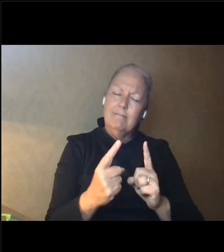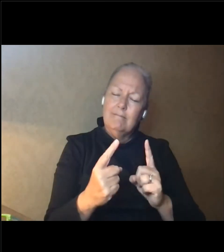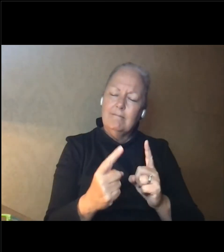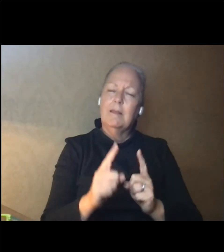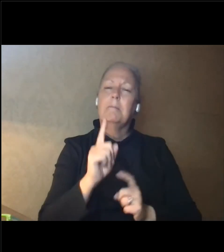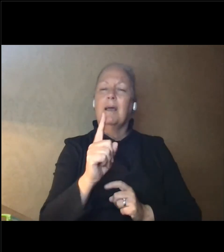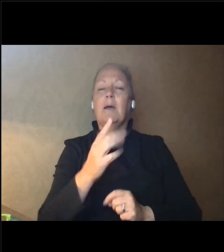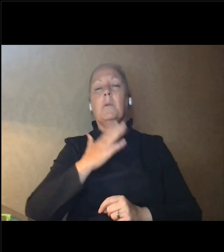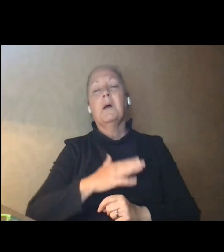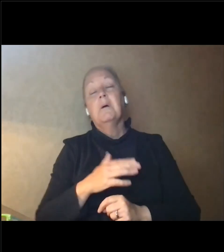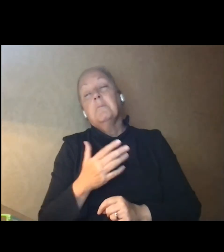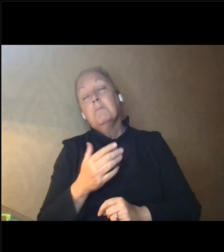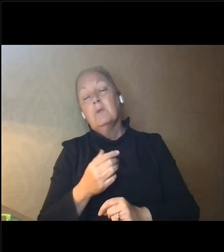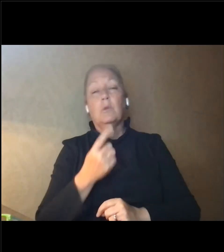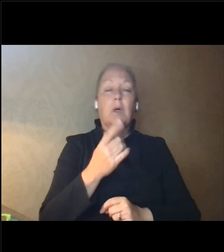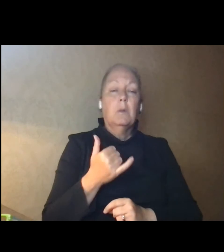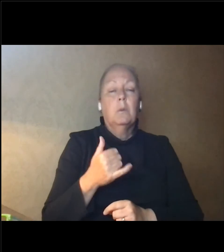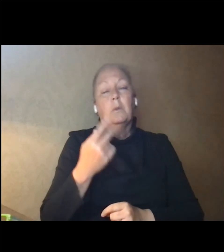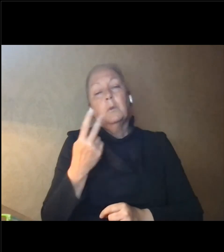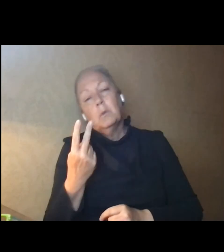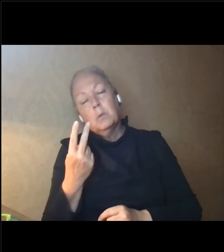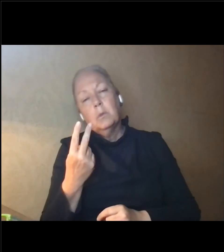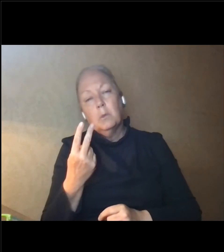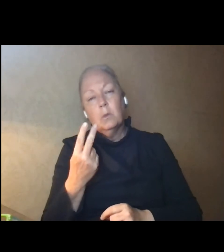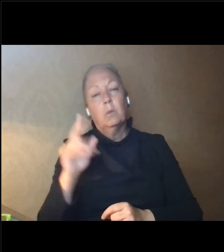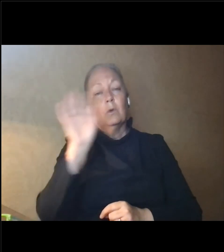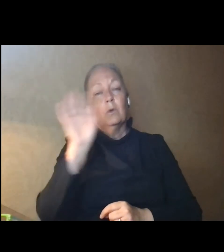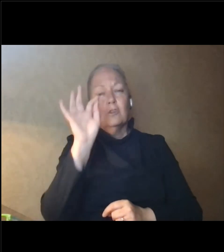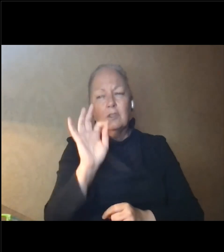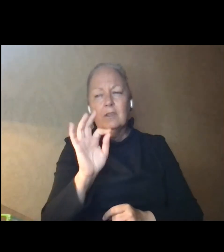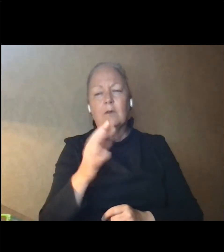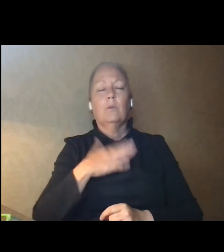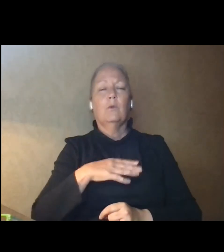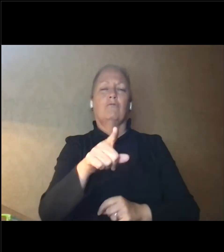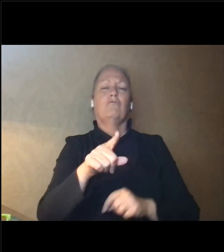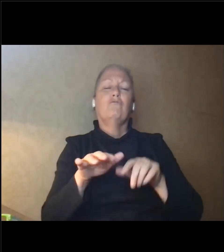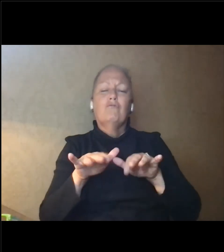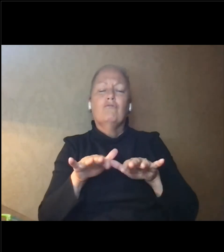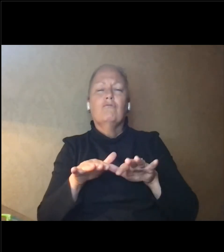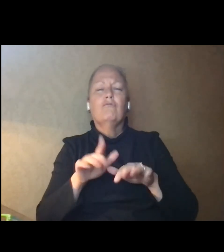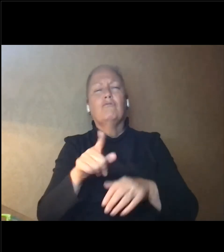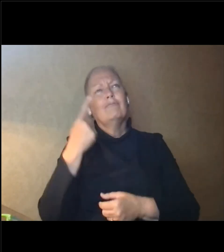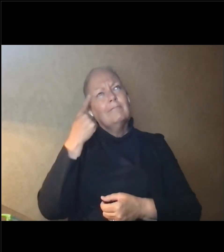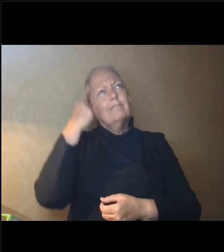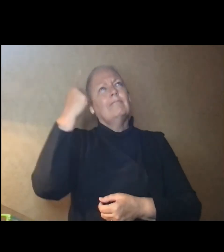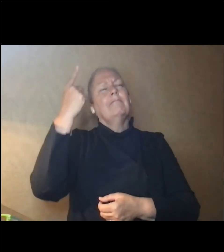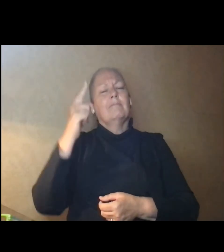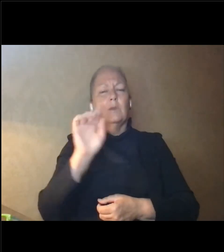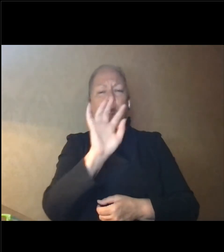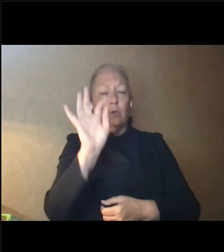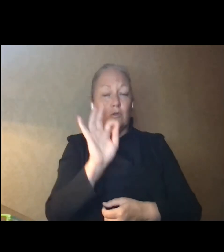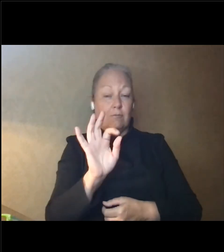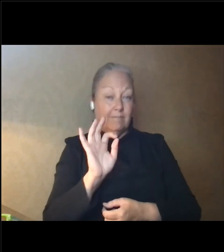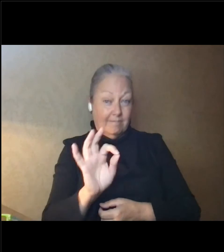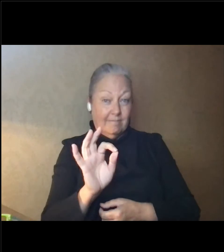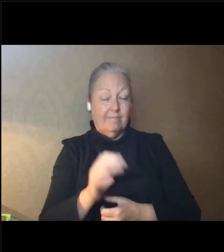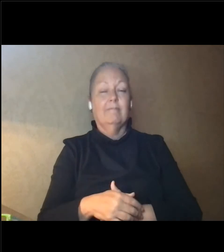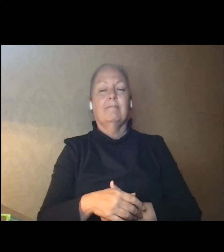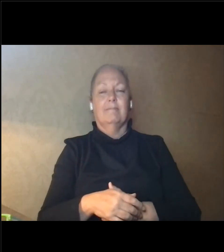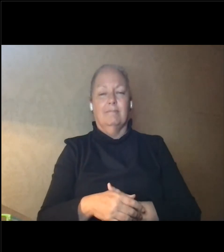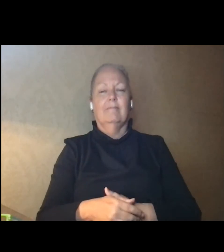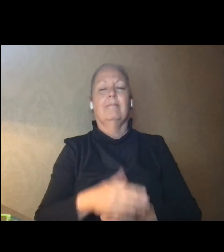two of them. So please do type them in the chat box or the questions box right now, so we can go